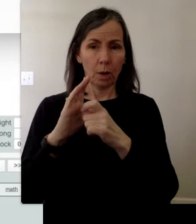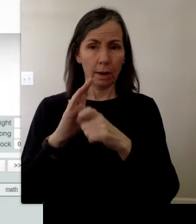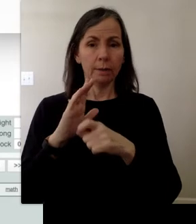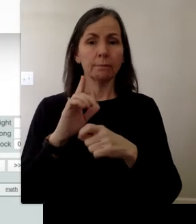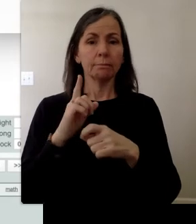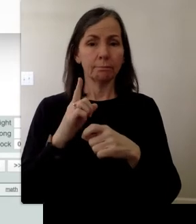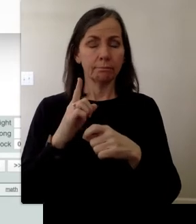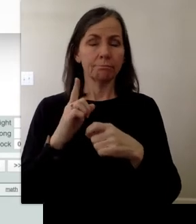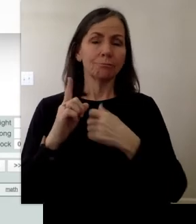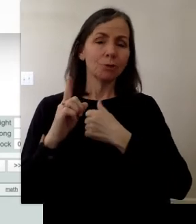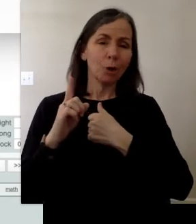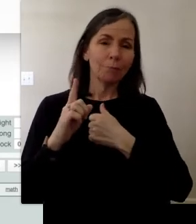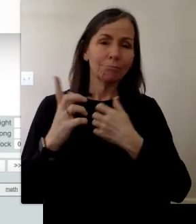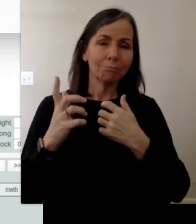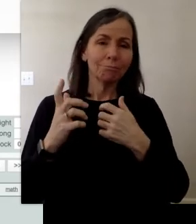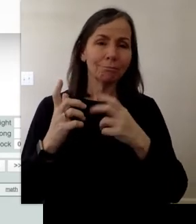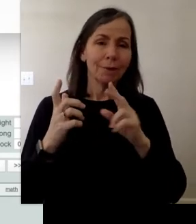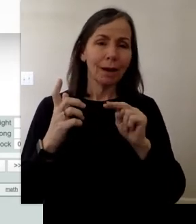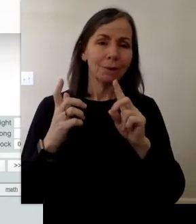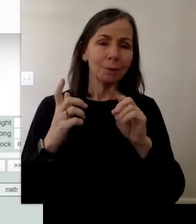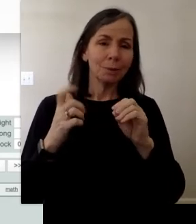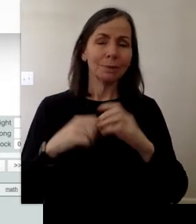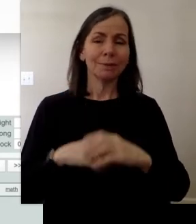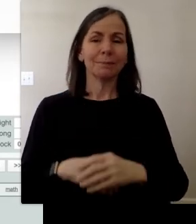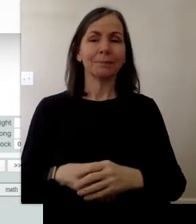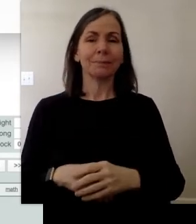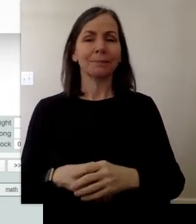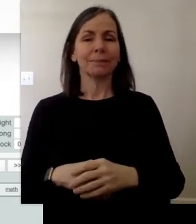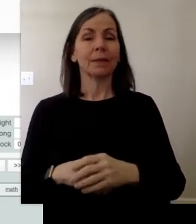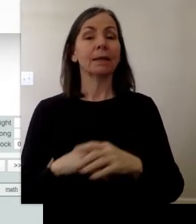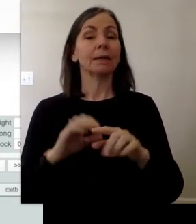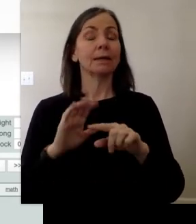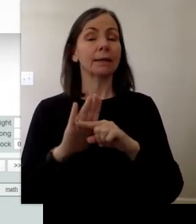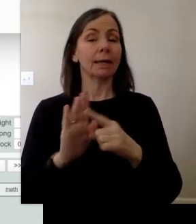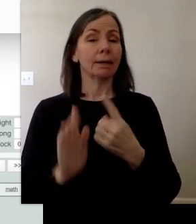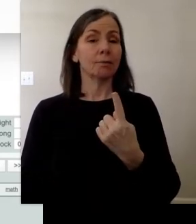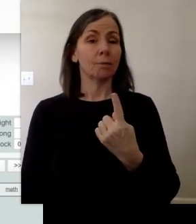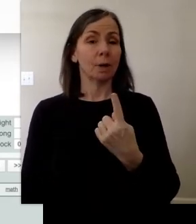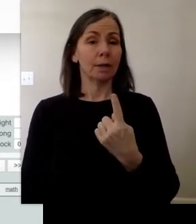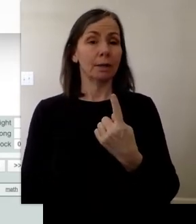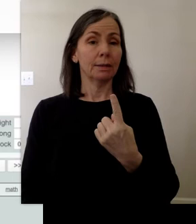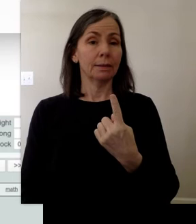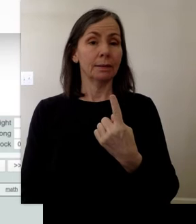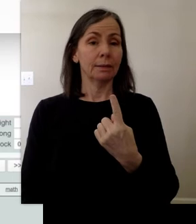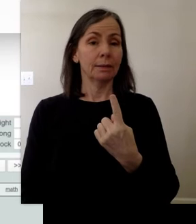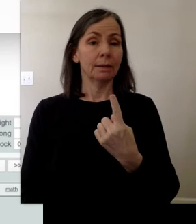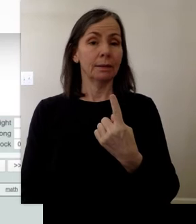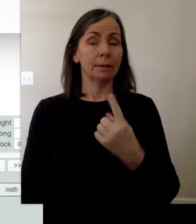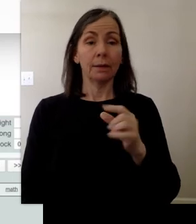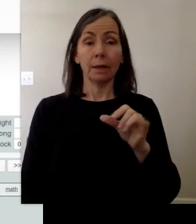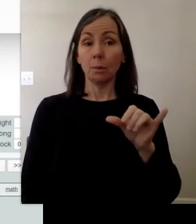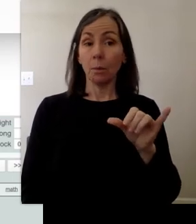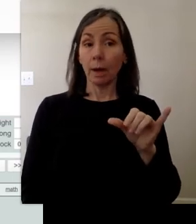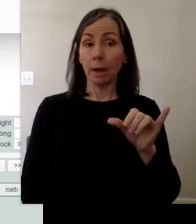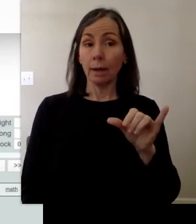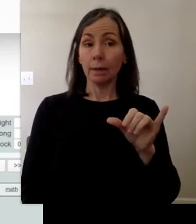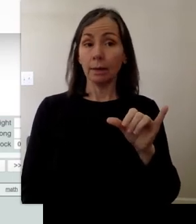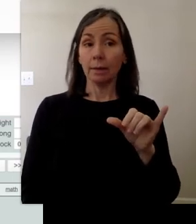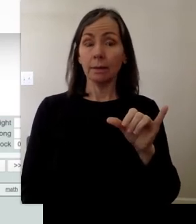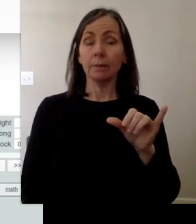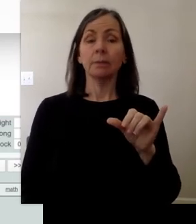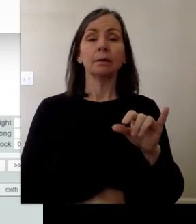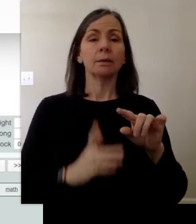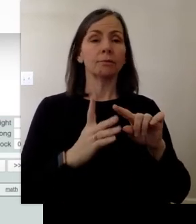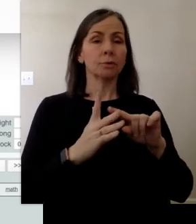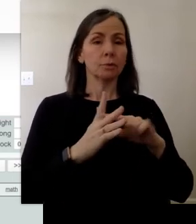I'm sorry. Undo. -1. And then your y coordinate, again, if we start from the origin,